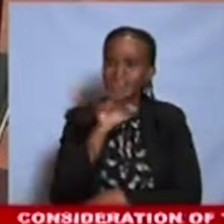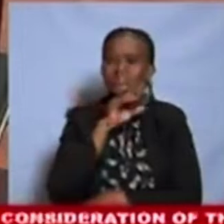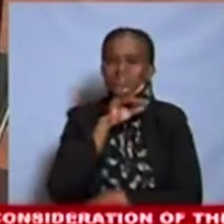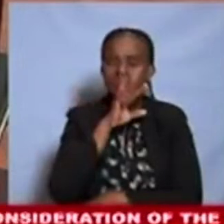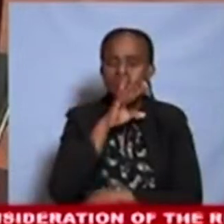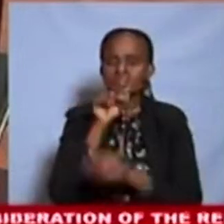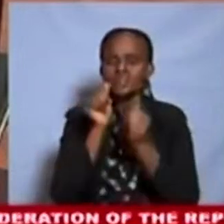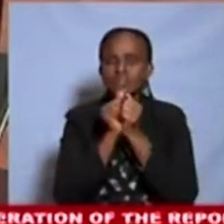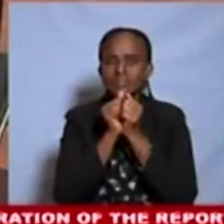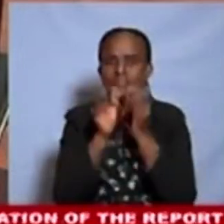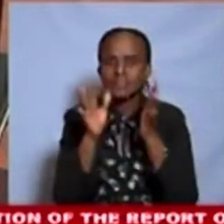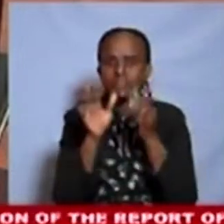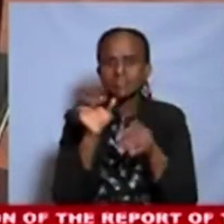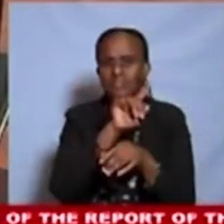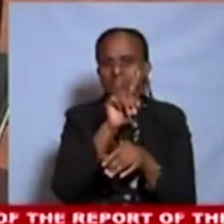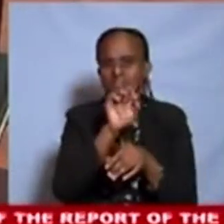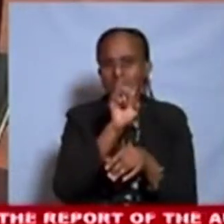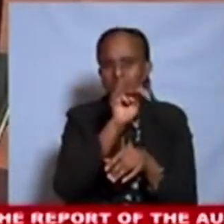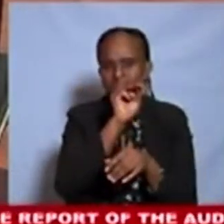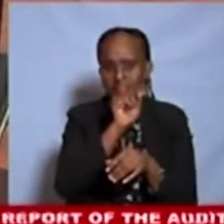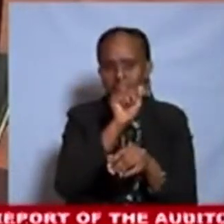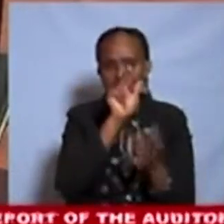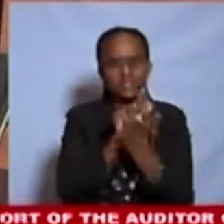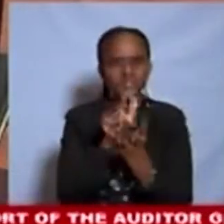without ZEMA approval?